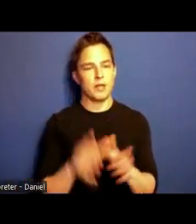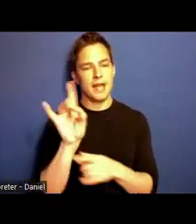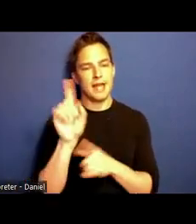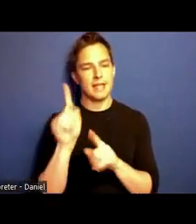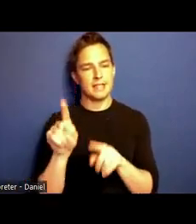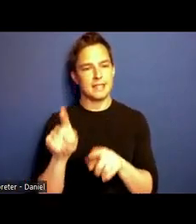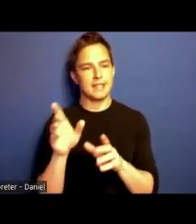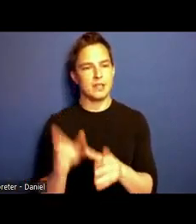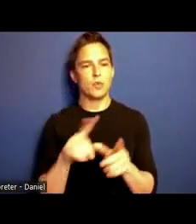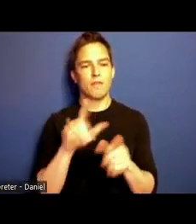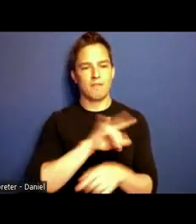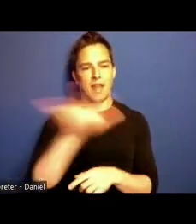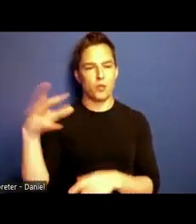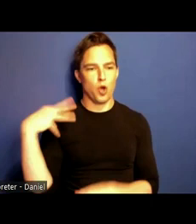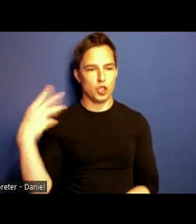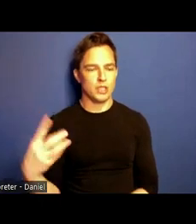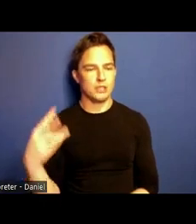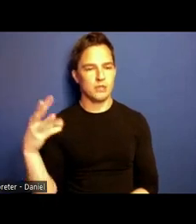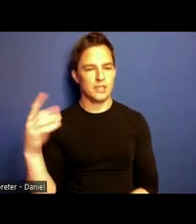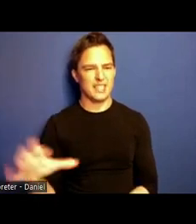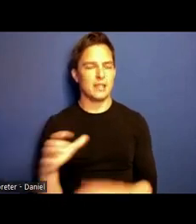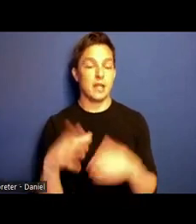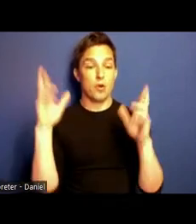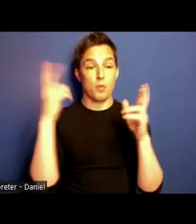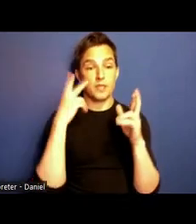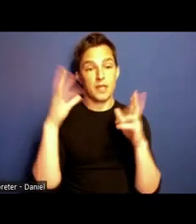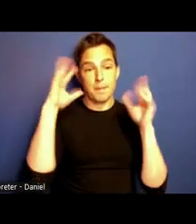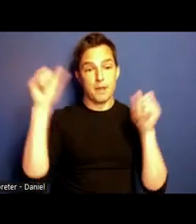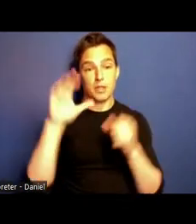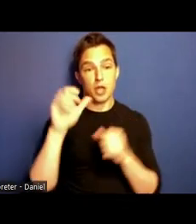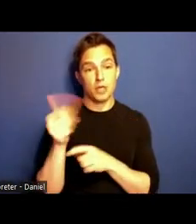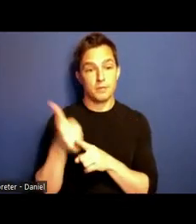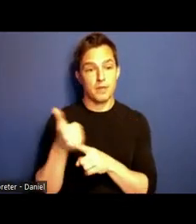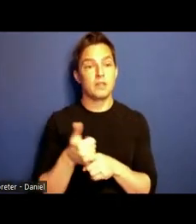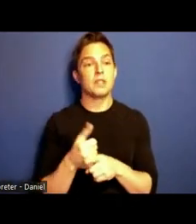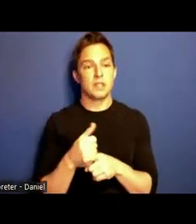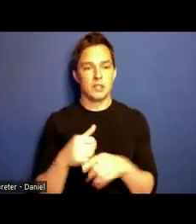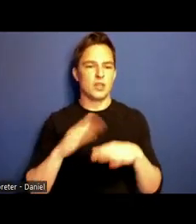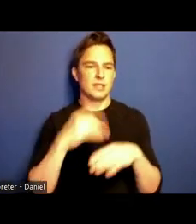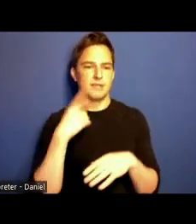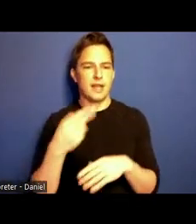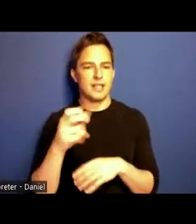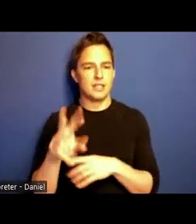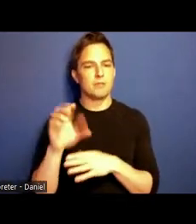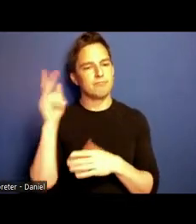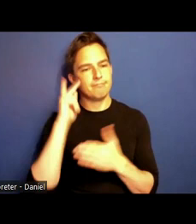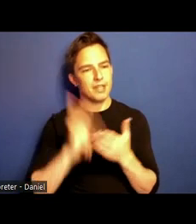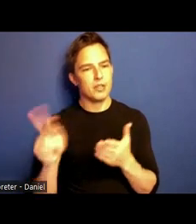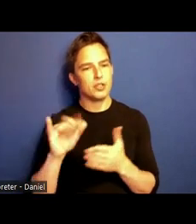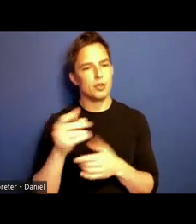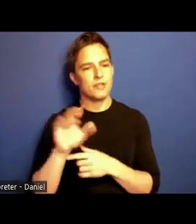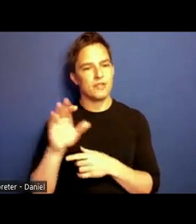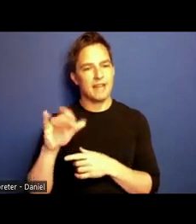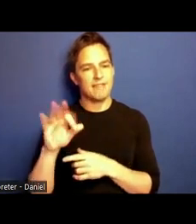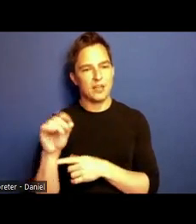tomorrow to Washington, where they hope to see President Carter himself, or at least tell HEW Secretary Joseph Califano themselves how they feel.